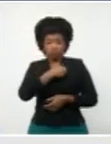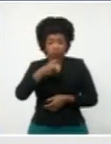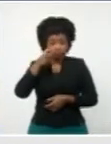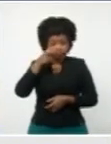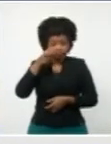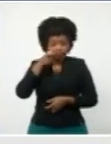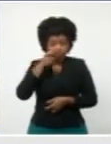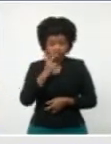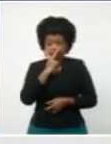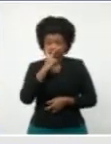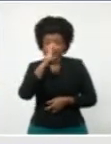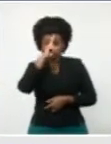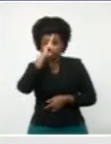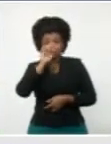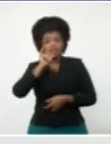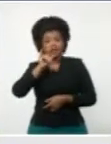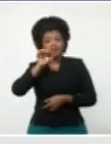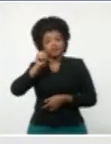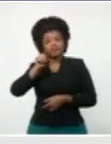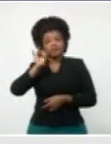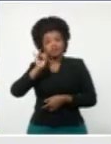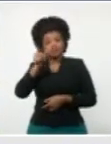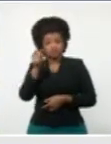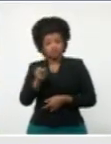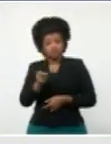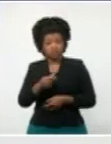Yesterday, our